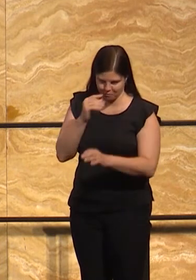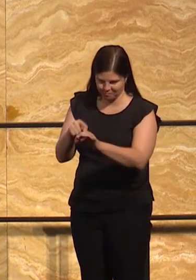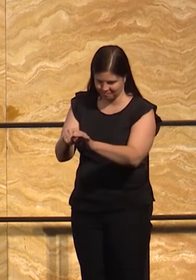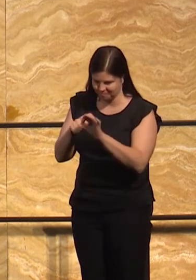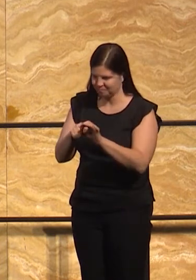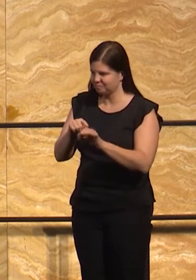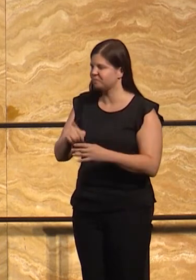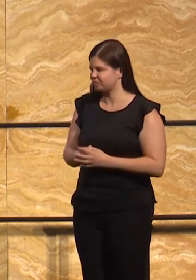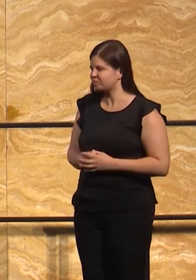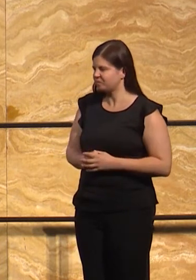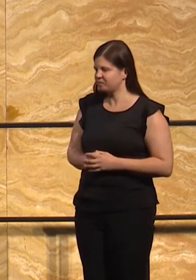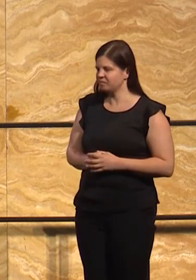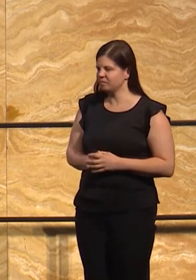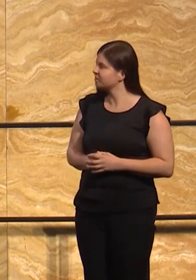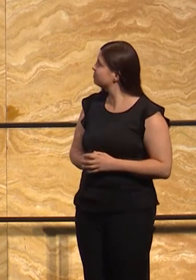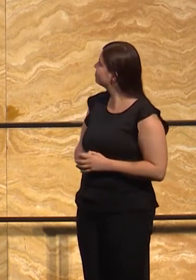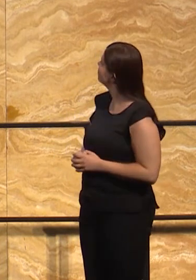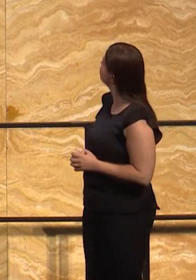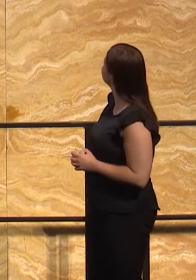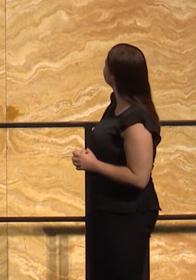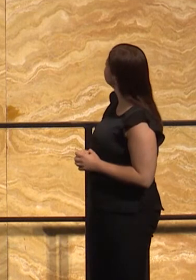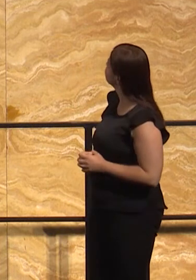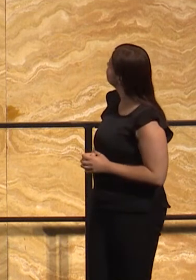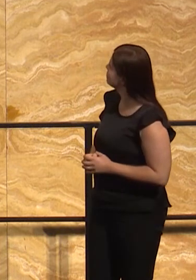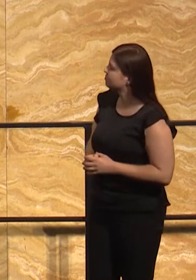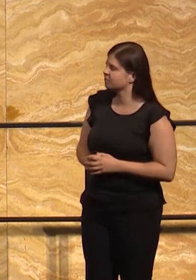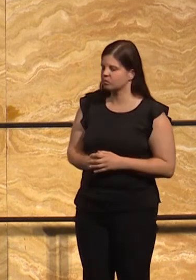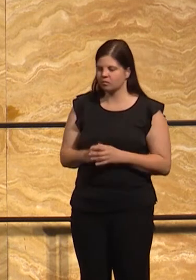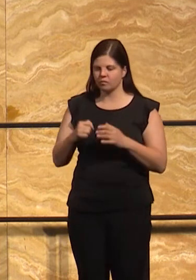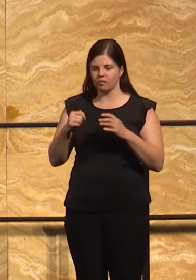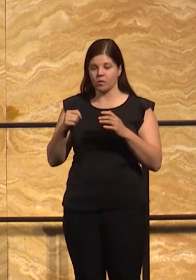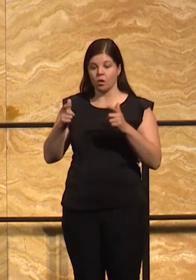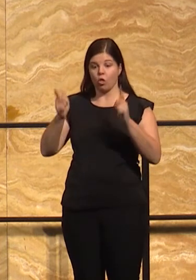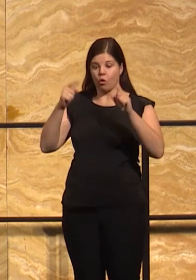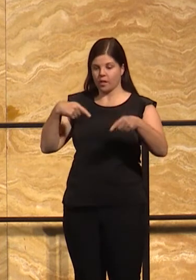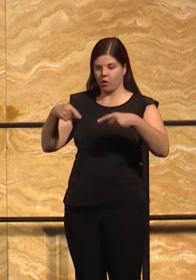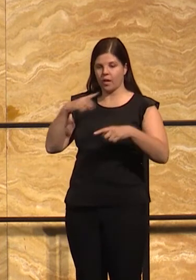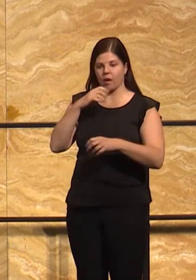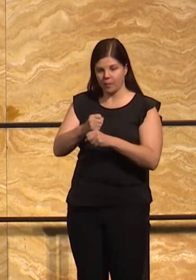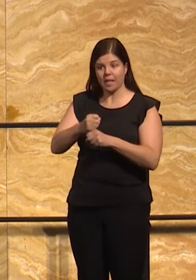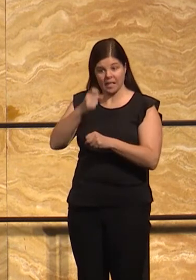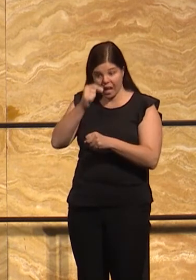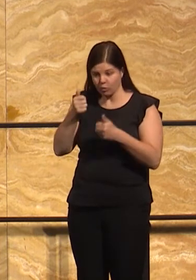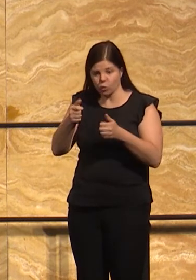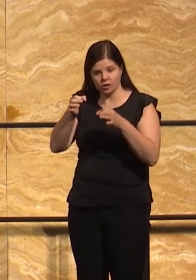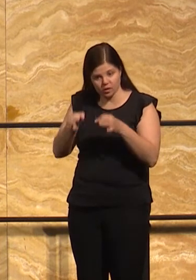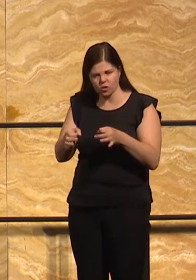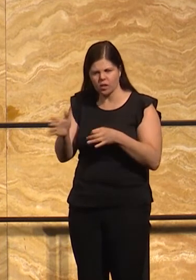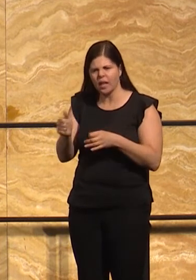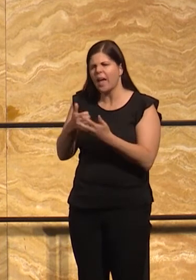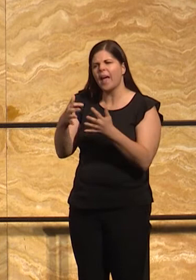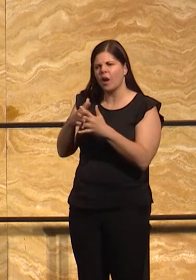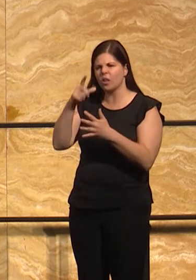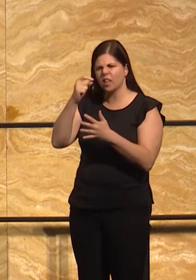Authoritarian governments can make decisions efficiently. In what ways can authoritarian governments work to reduce conflicts